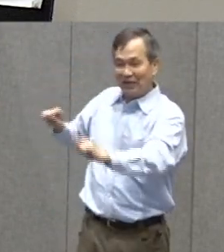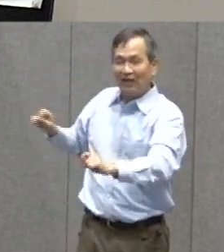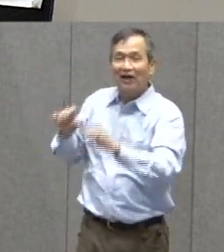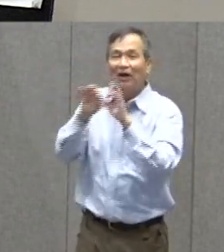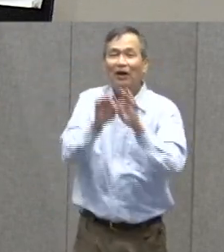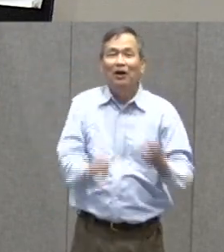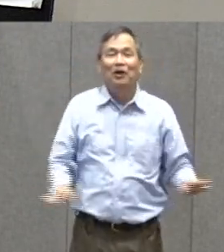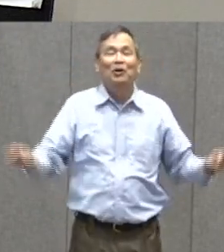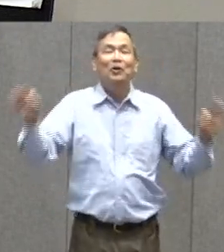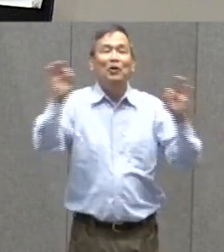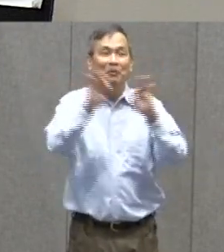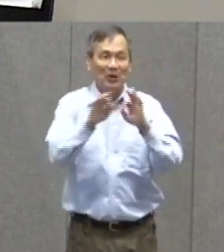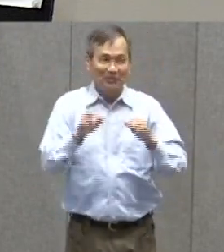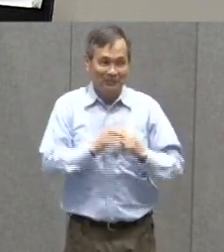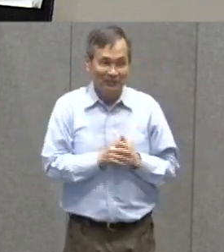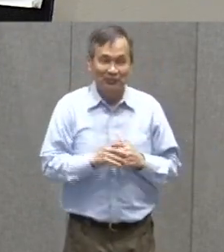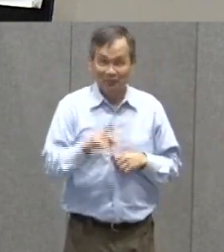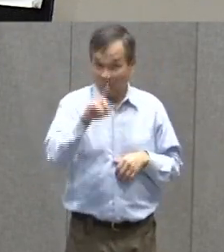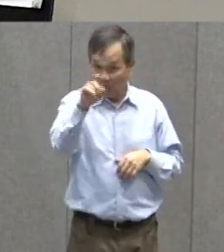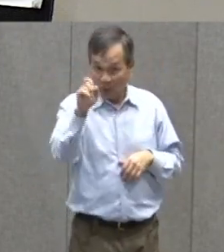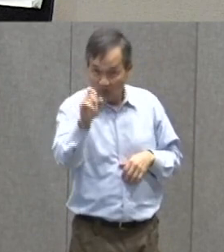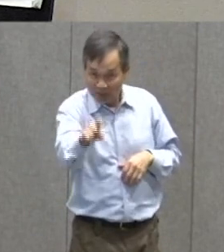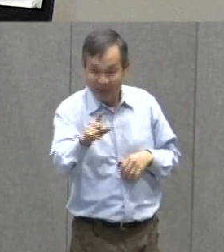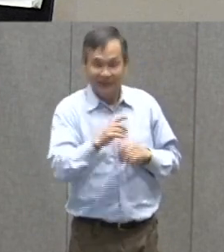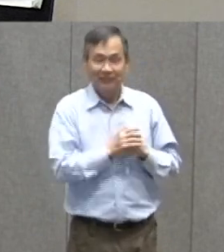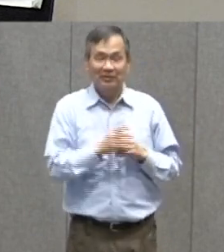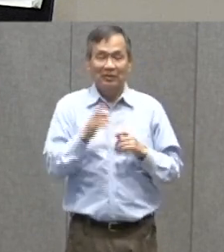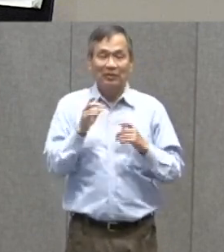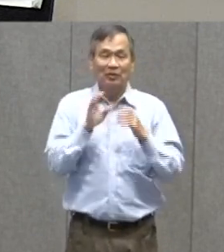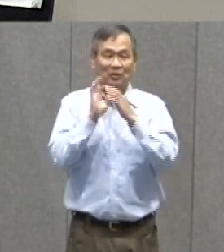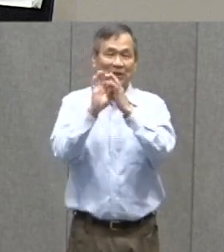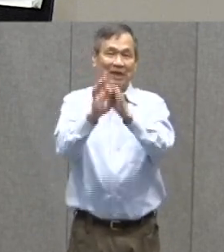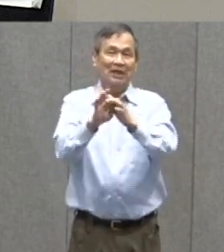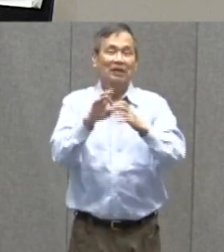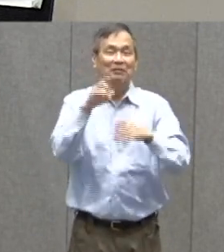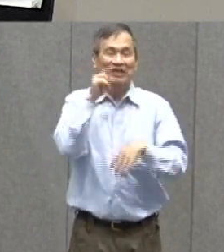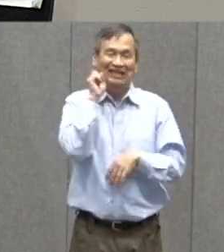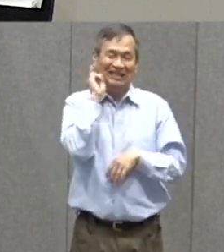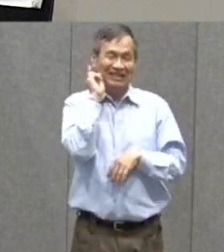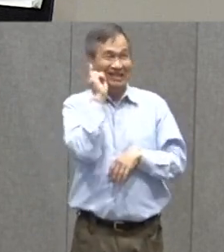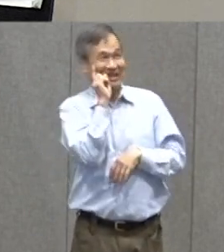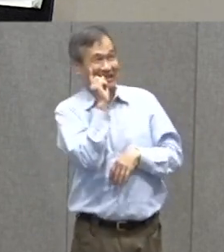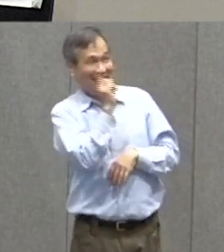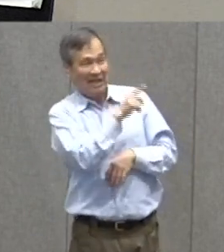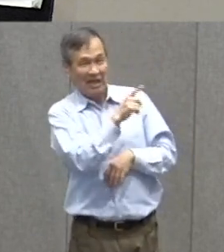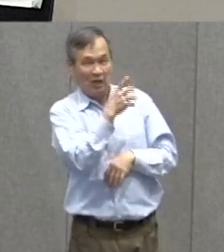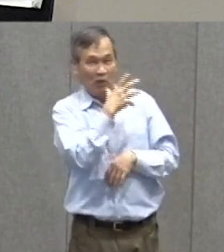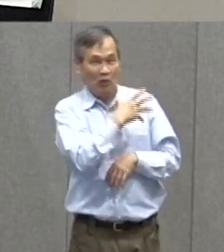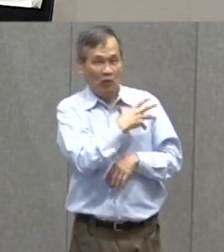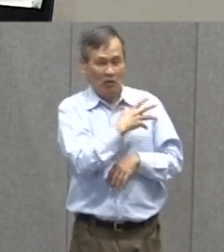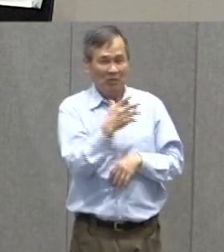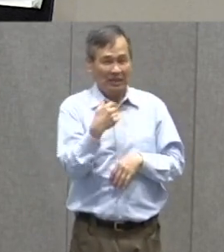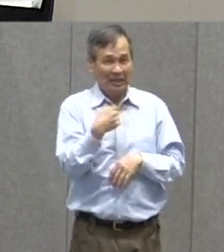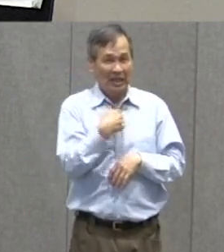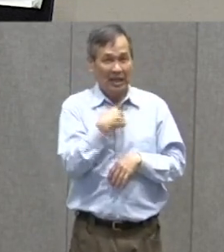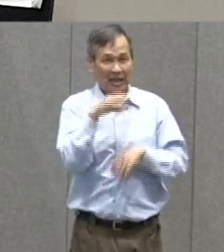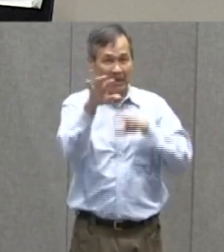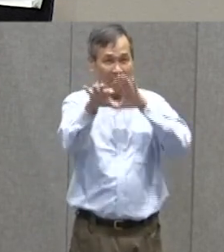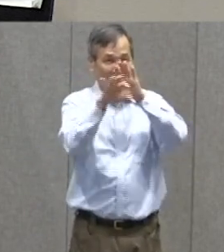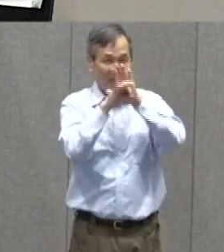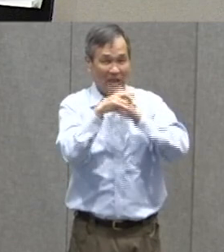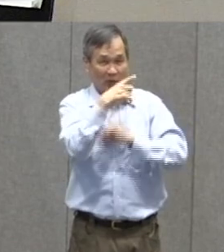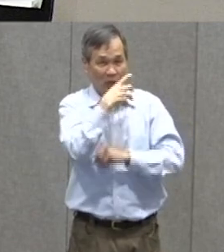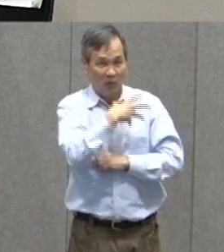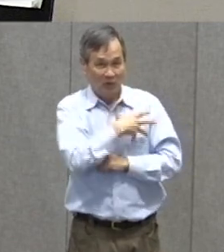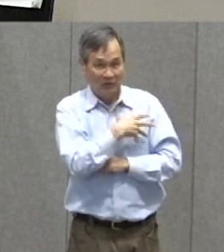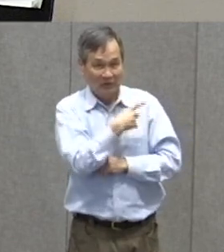important questions that will about that particular lady that I chose from